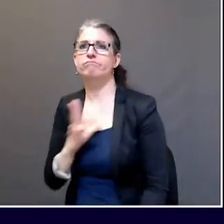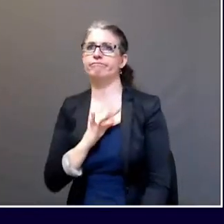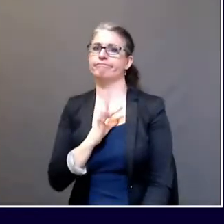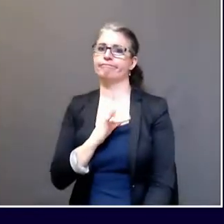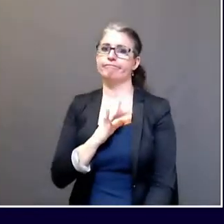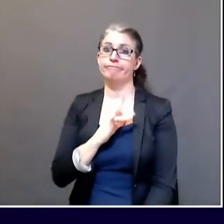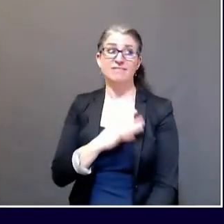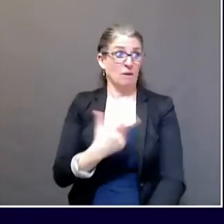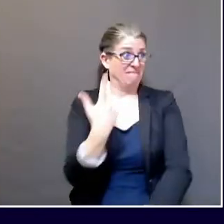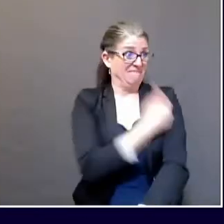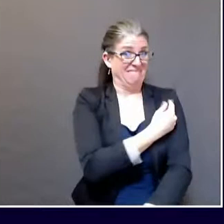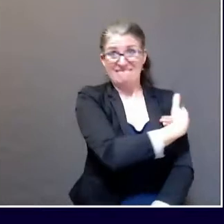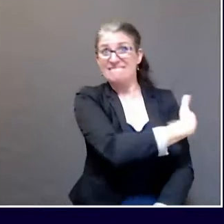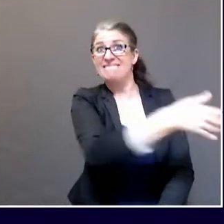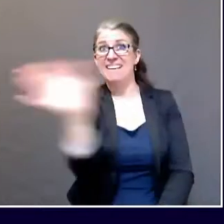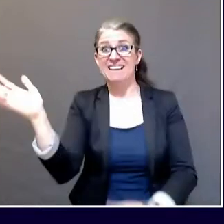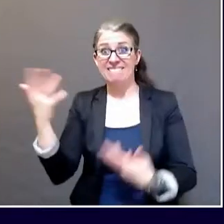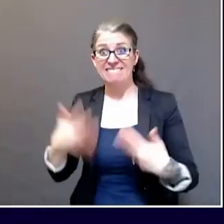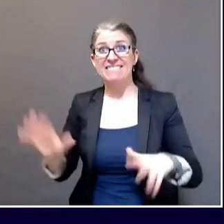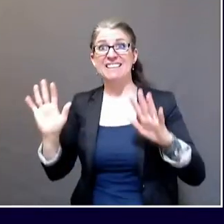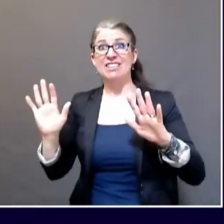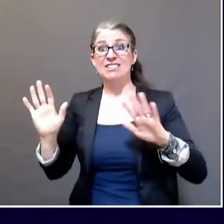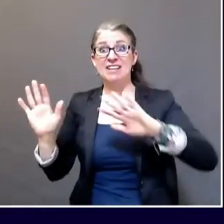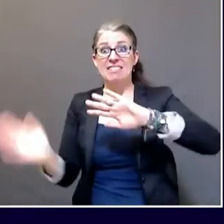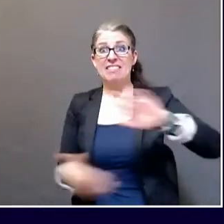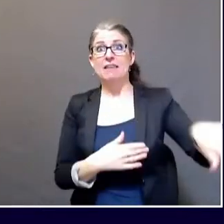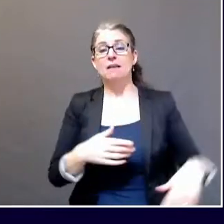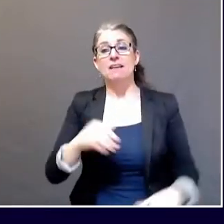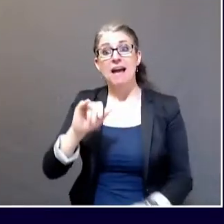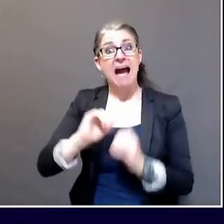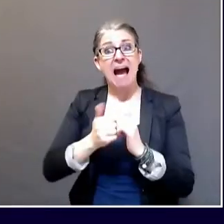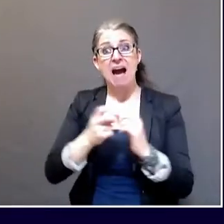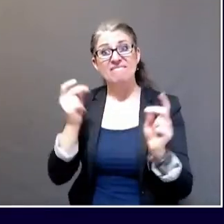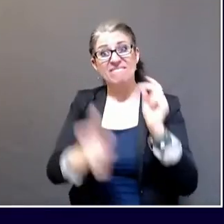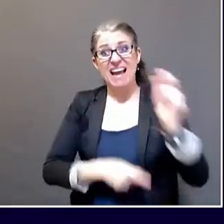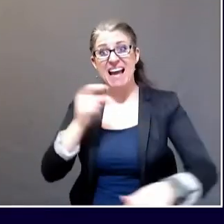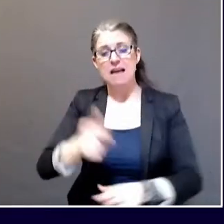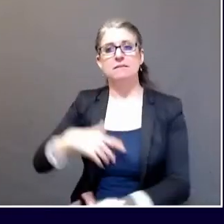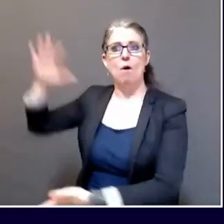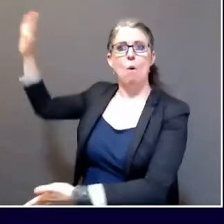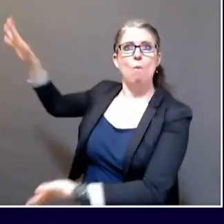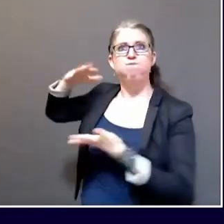is what's going to drive speed. All right, thank you so much.